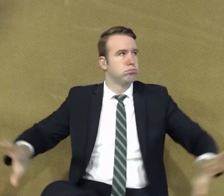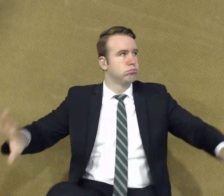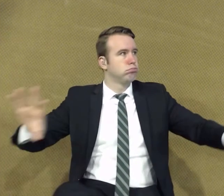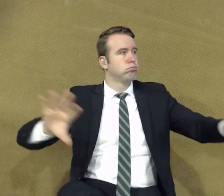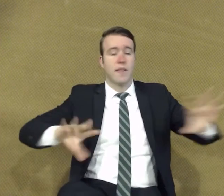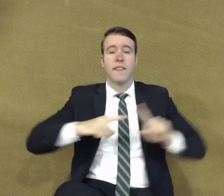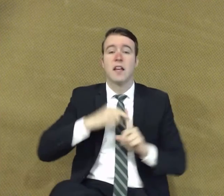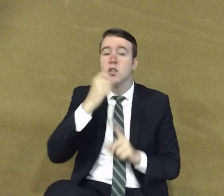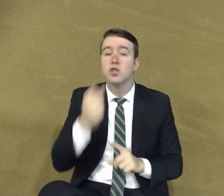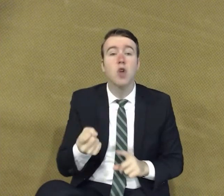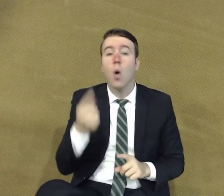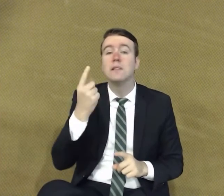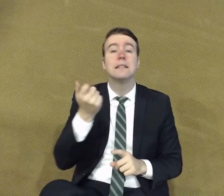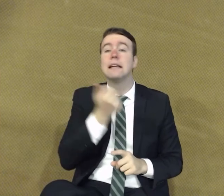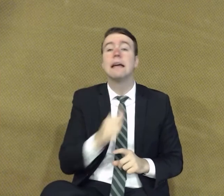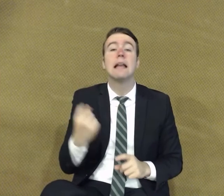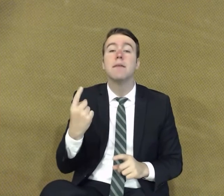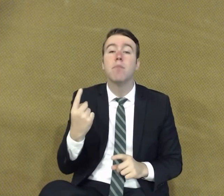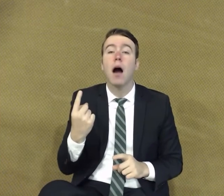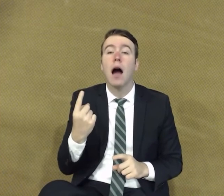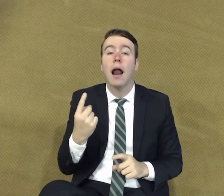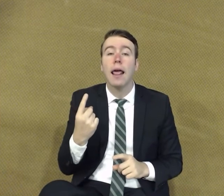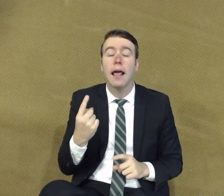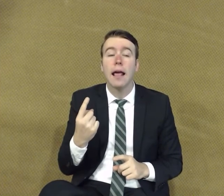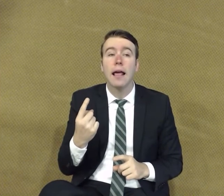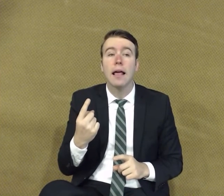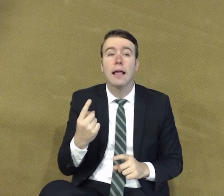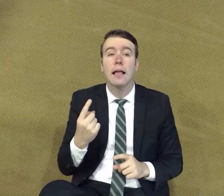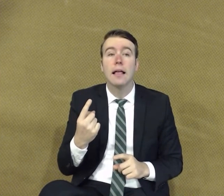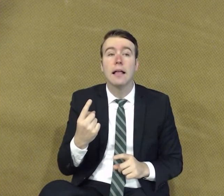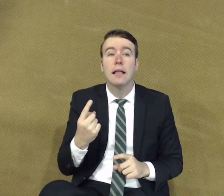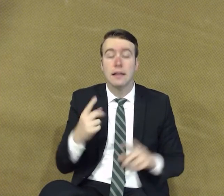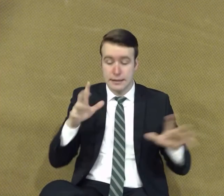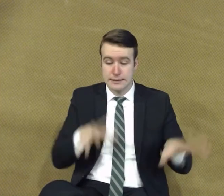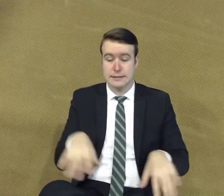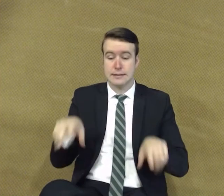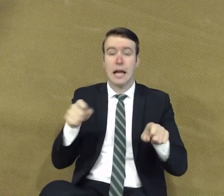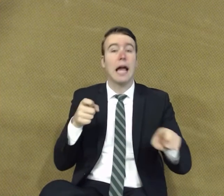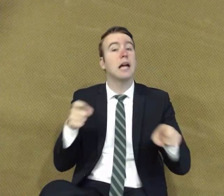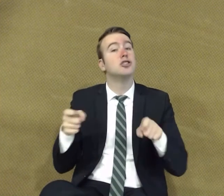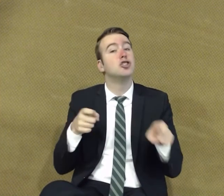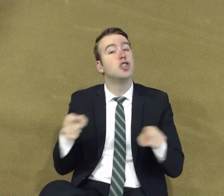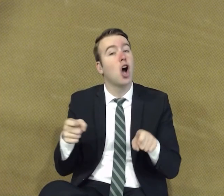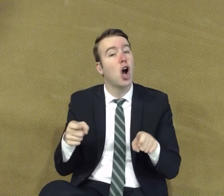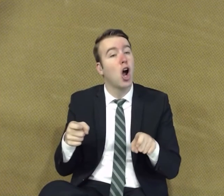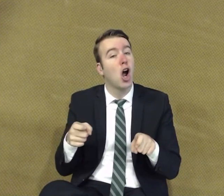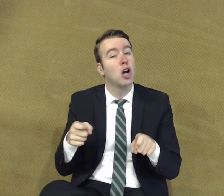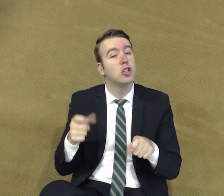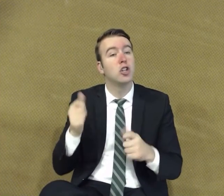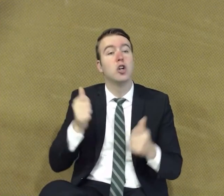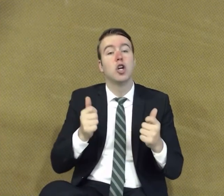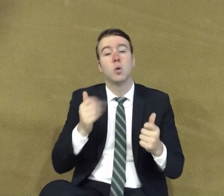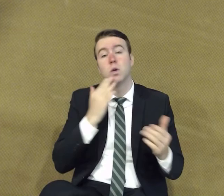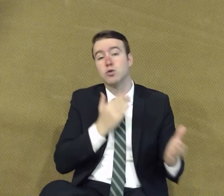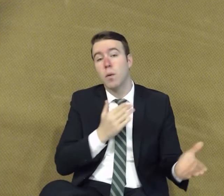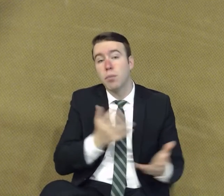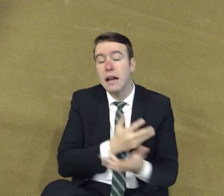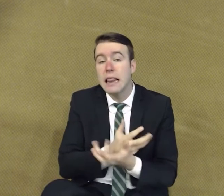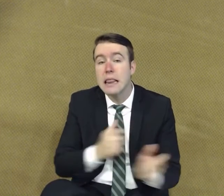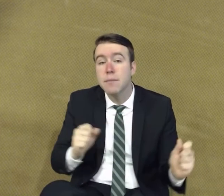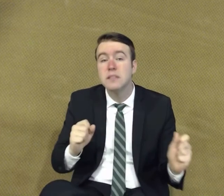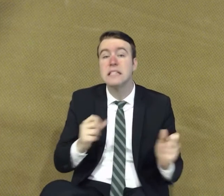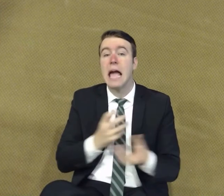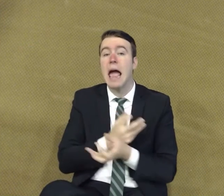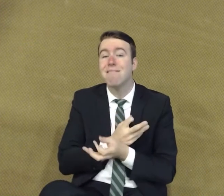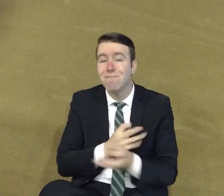and don't see anybody taking charge in a way that will bring liberty